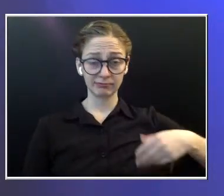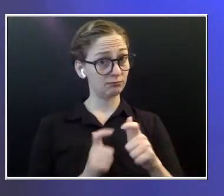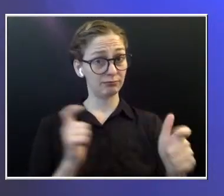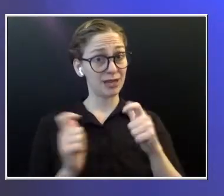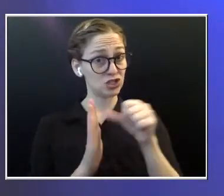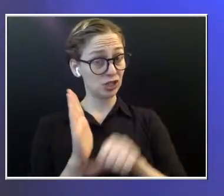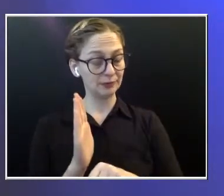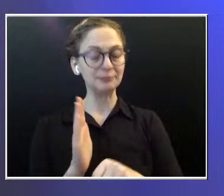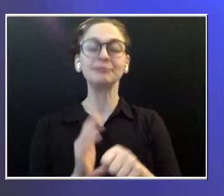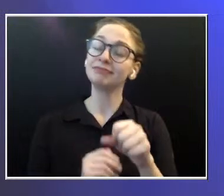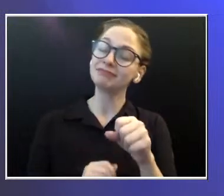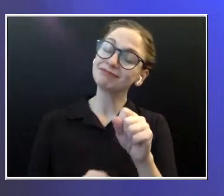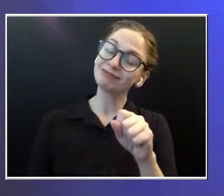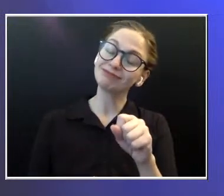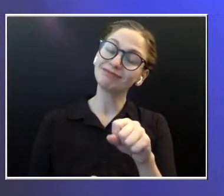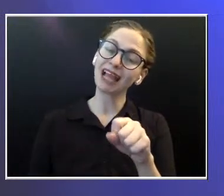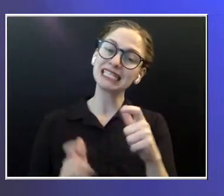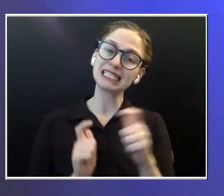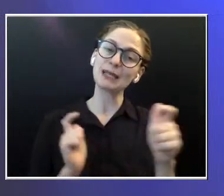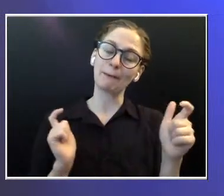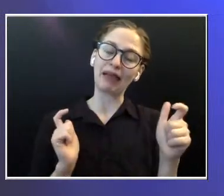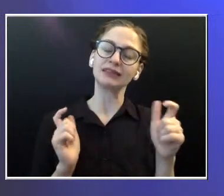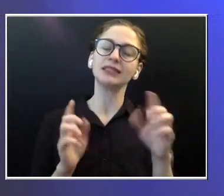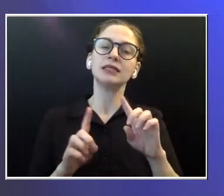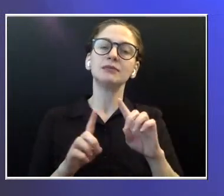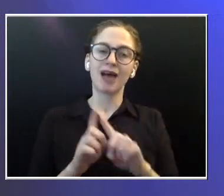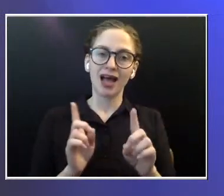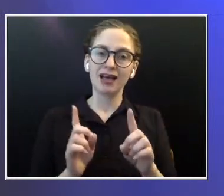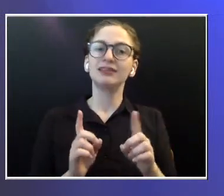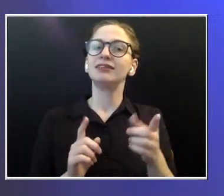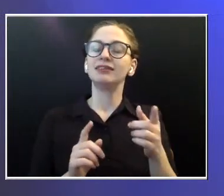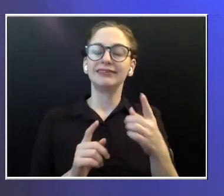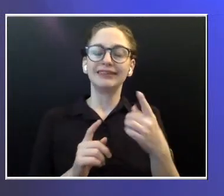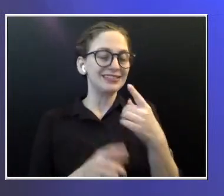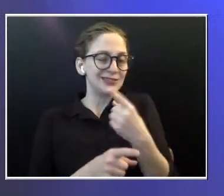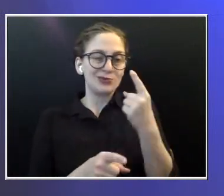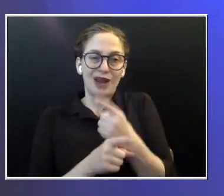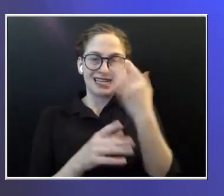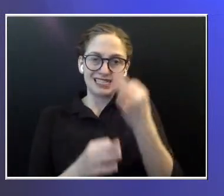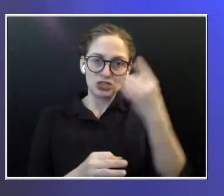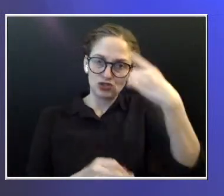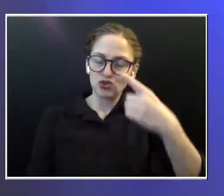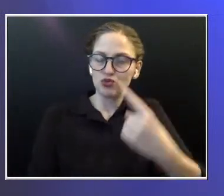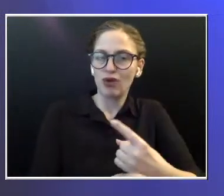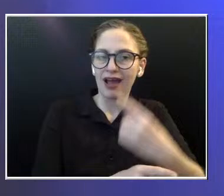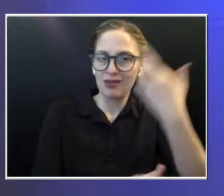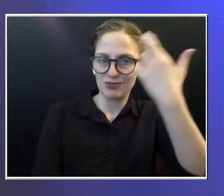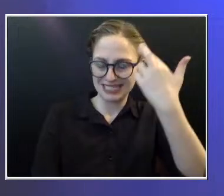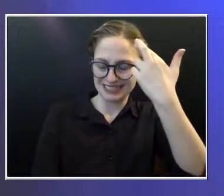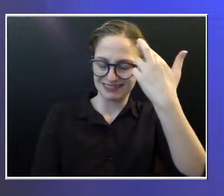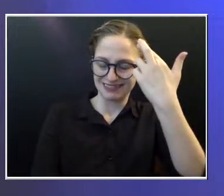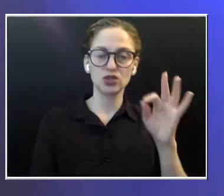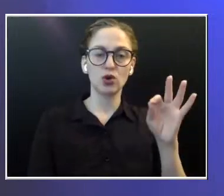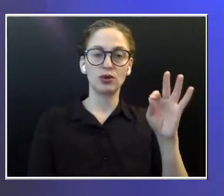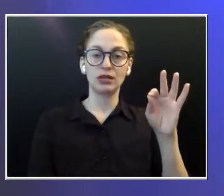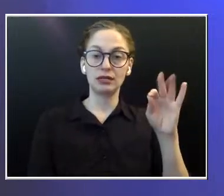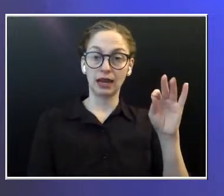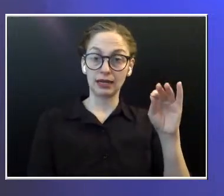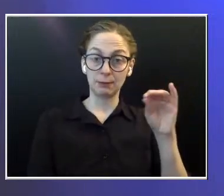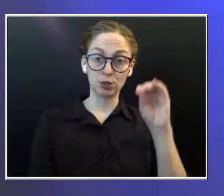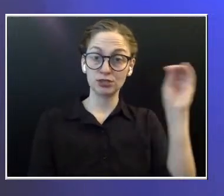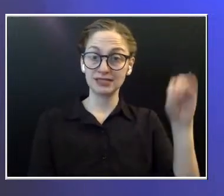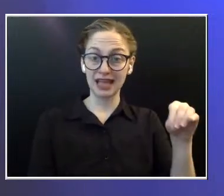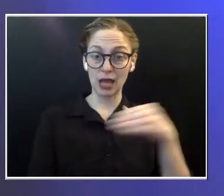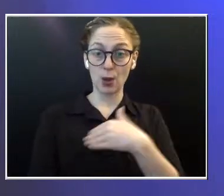decision because during that mastectomy, we're removing 95+% of all the breast tissue and therefore giving those patients a 95%